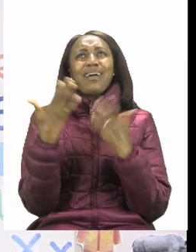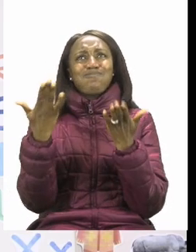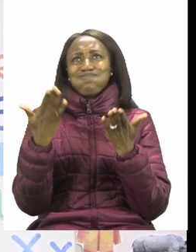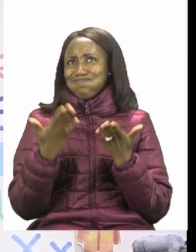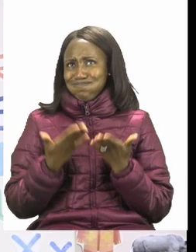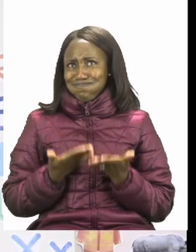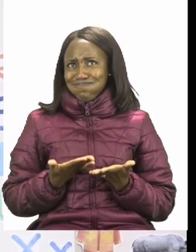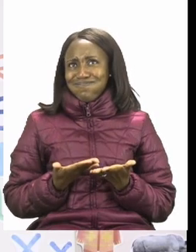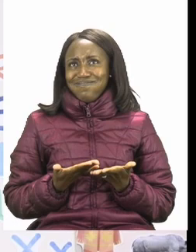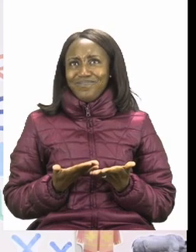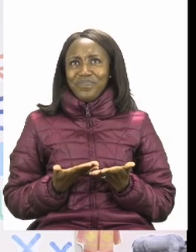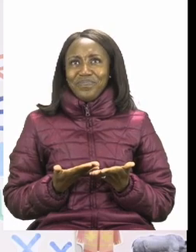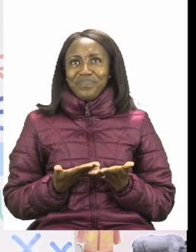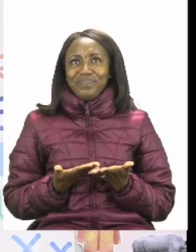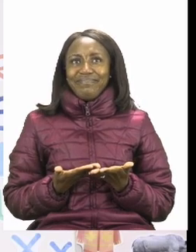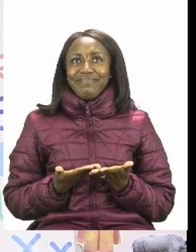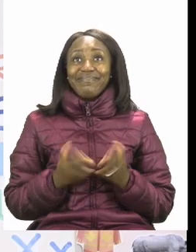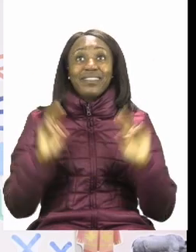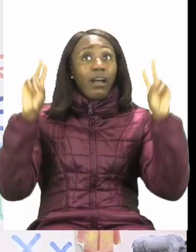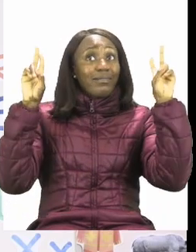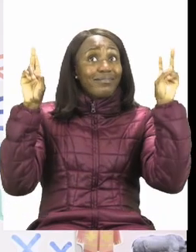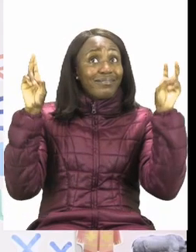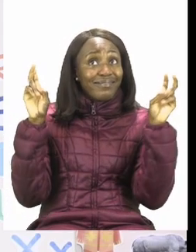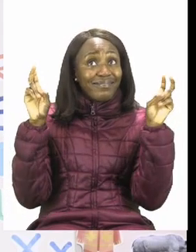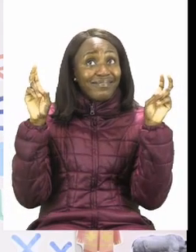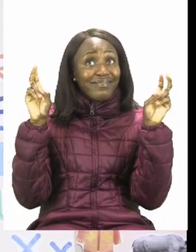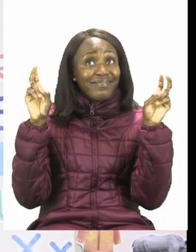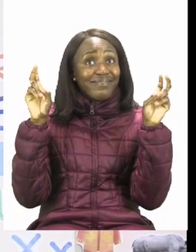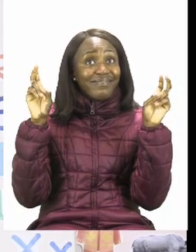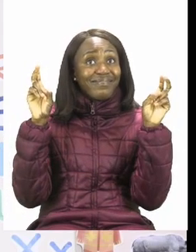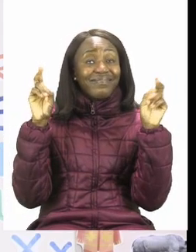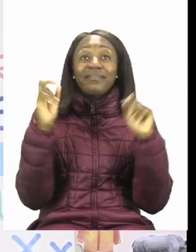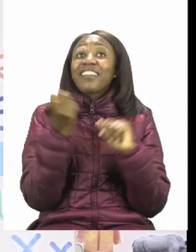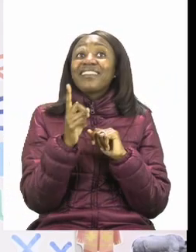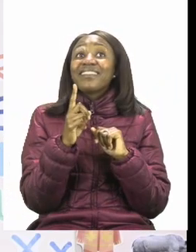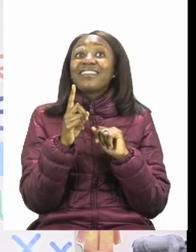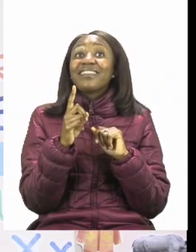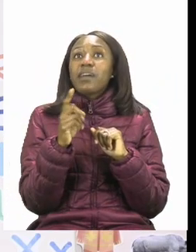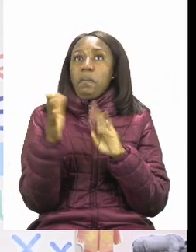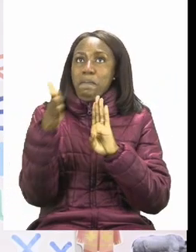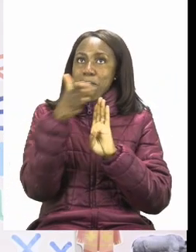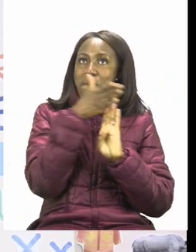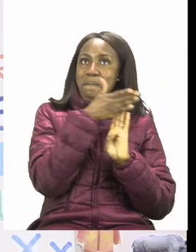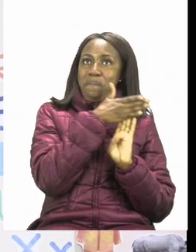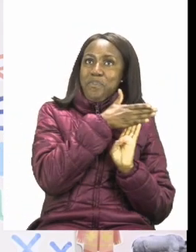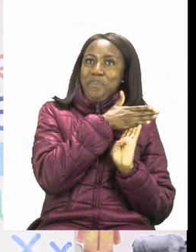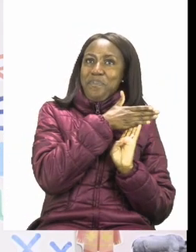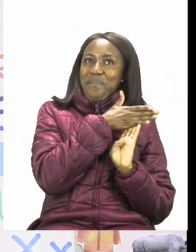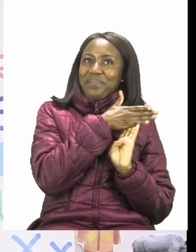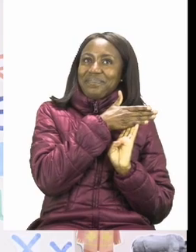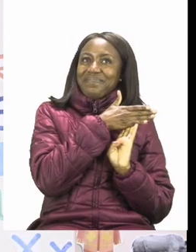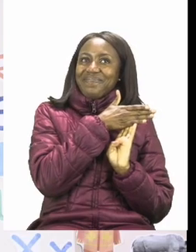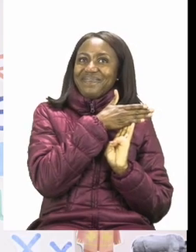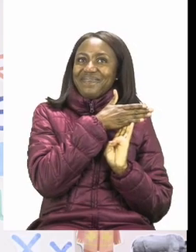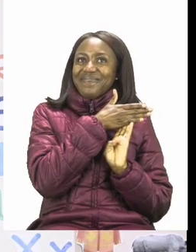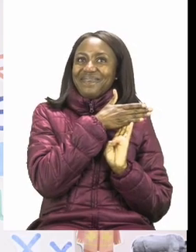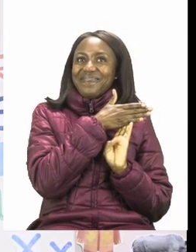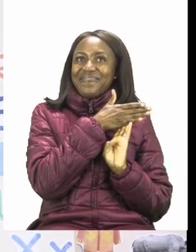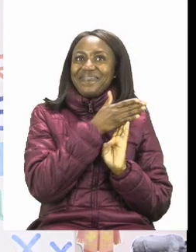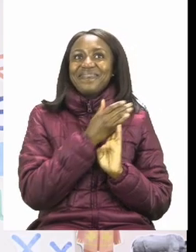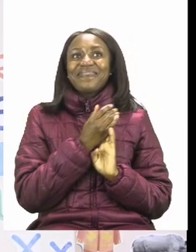joining me today. Our theme this week is being